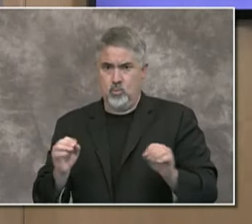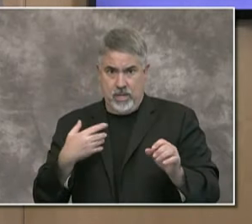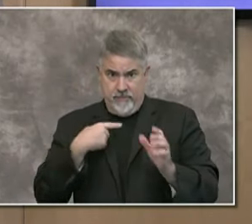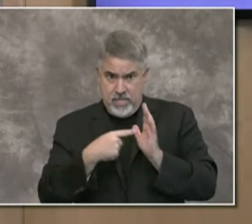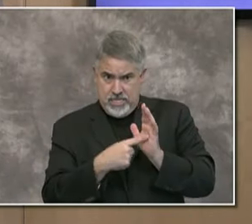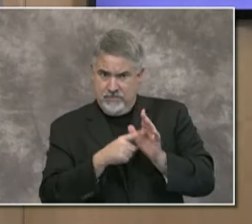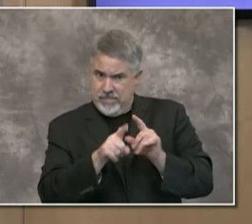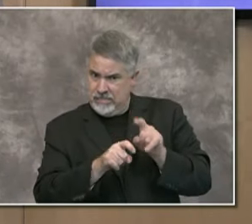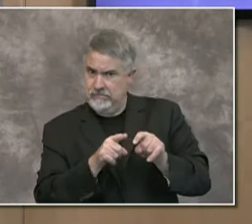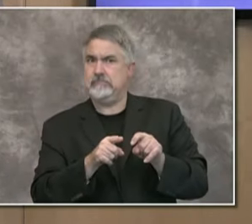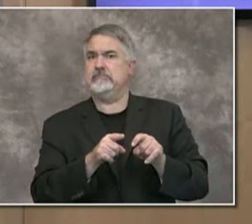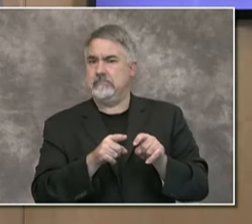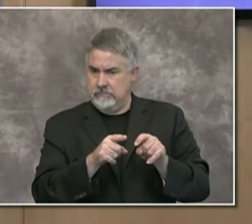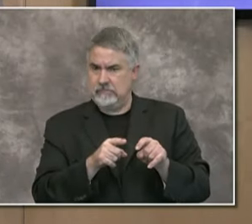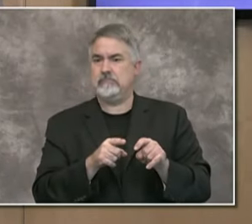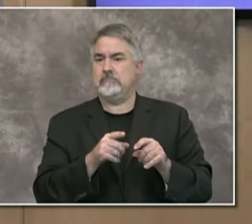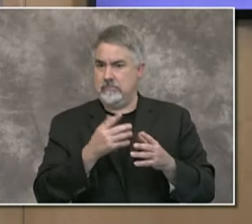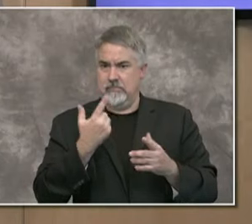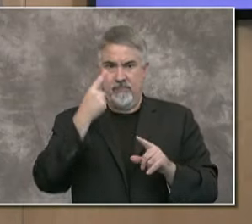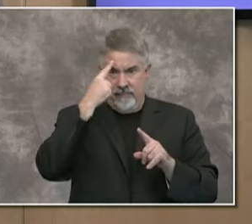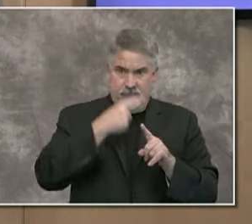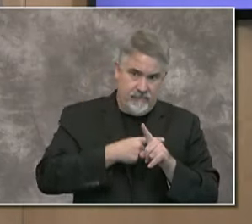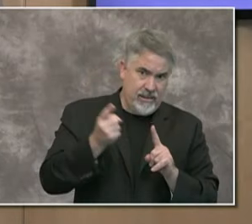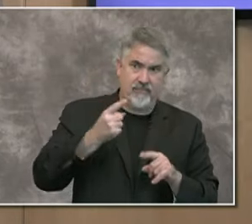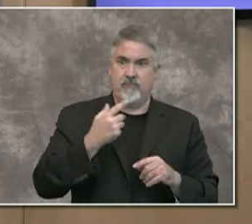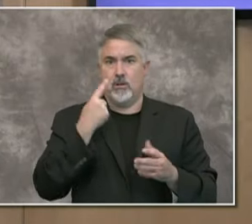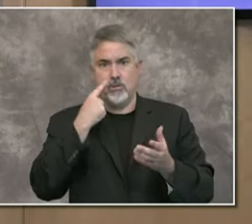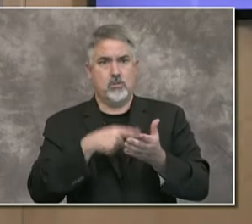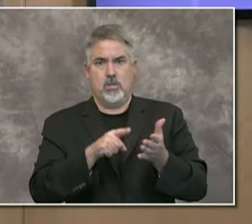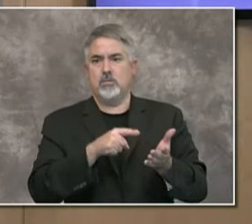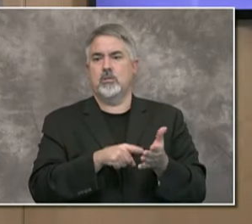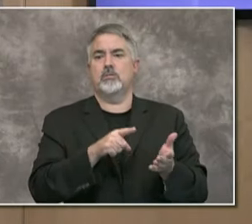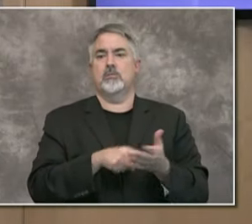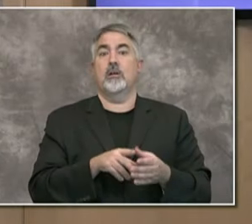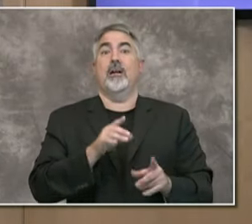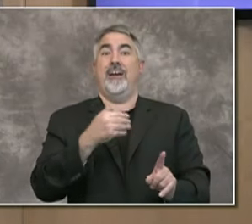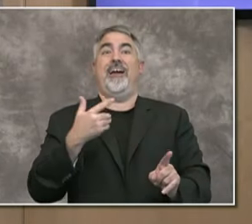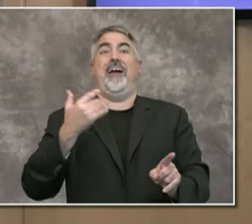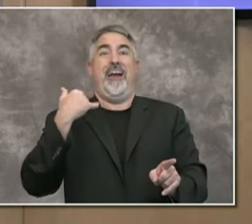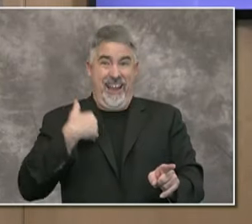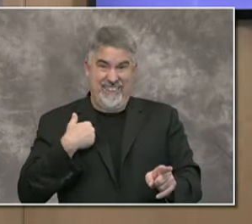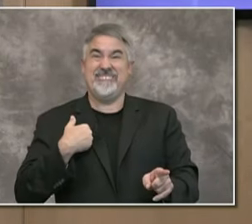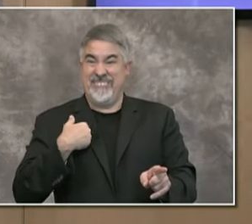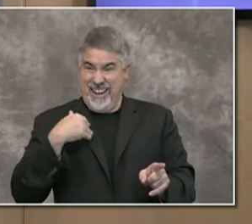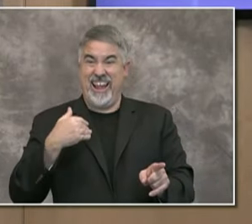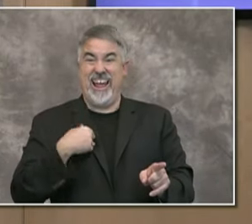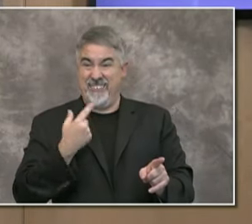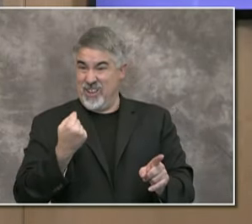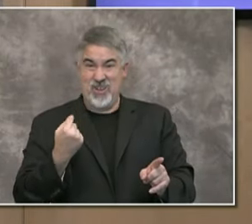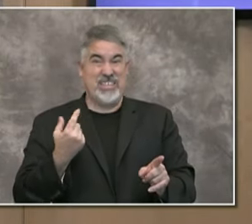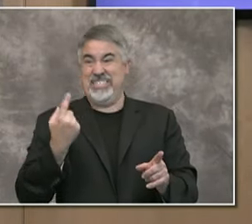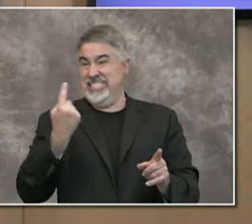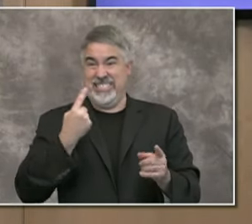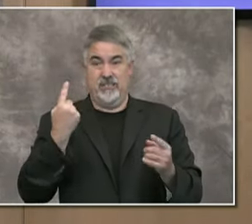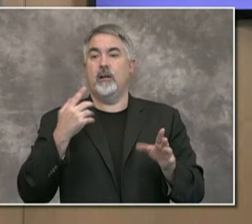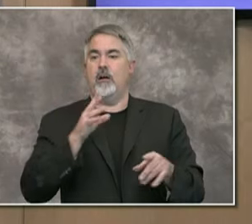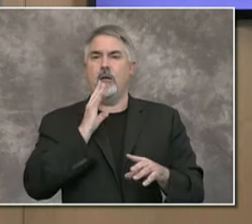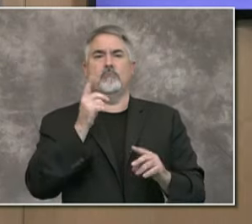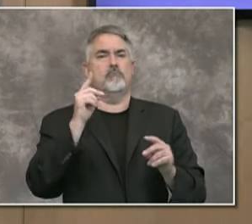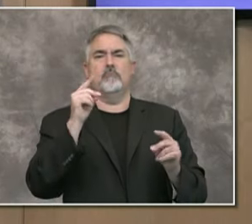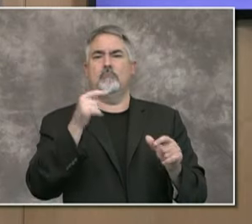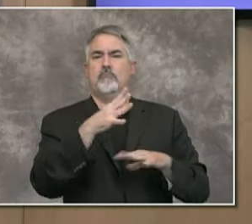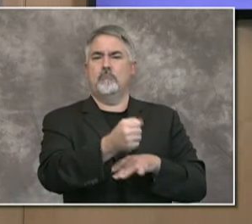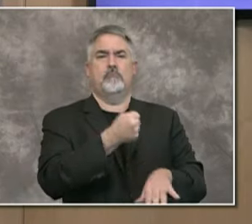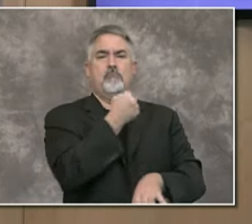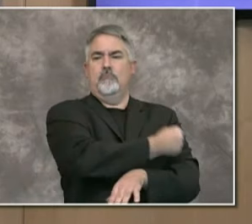would also include a temperature check. If they show symptoms, they have a fever or they exhibit symptoms, then they are immediately put into